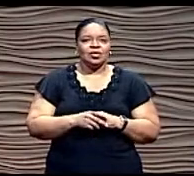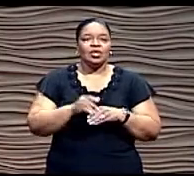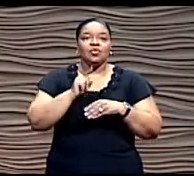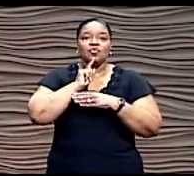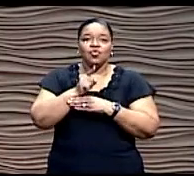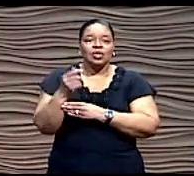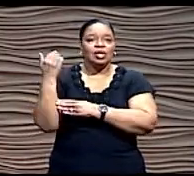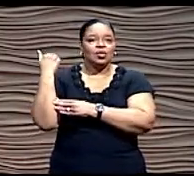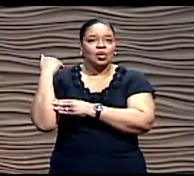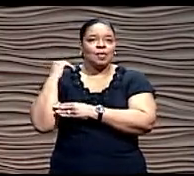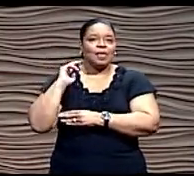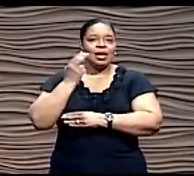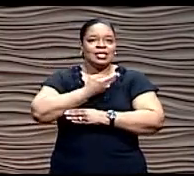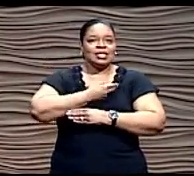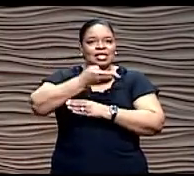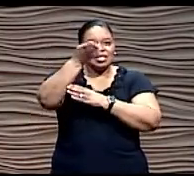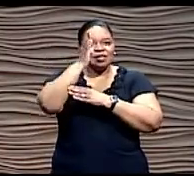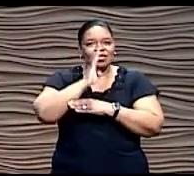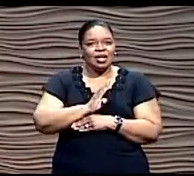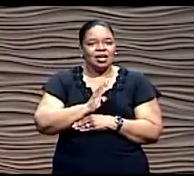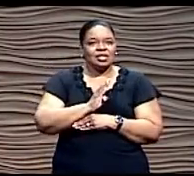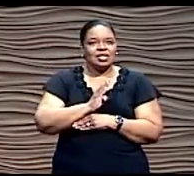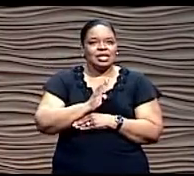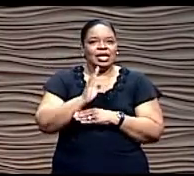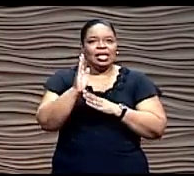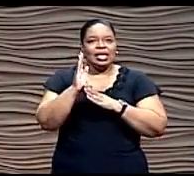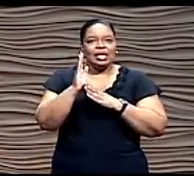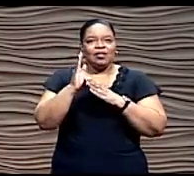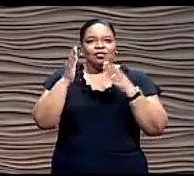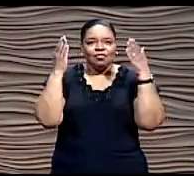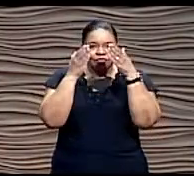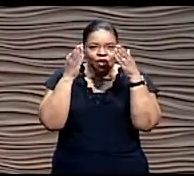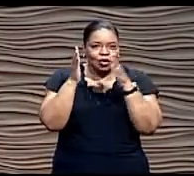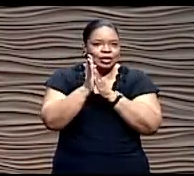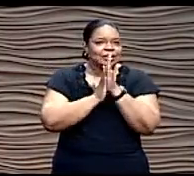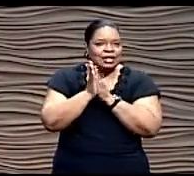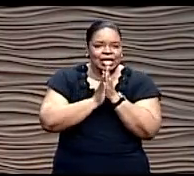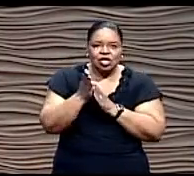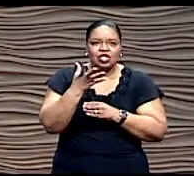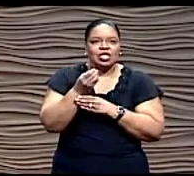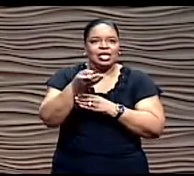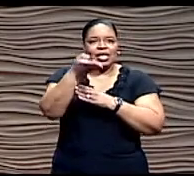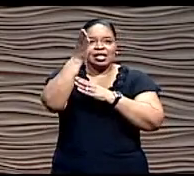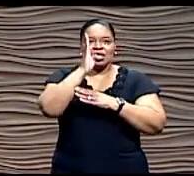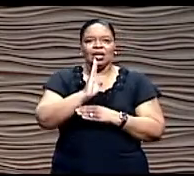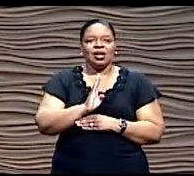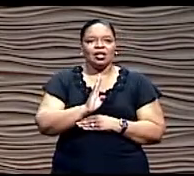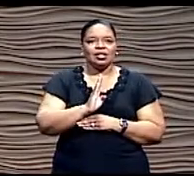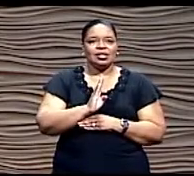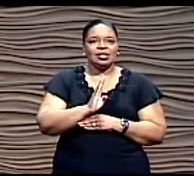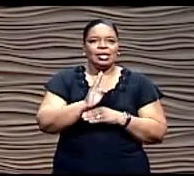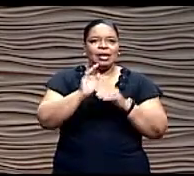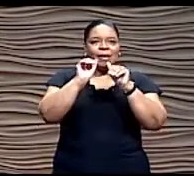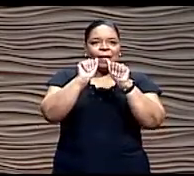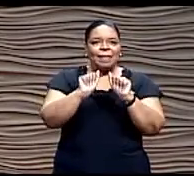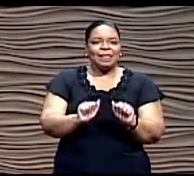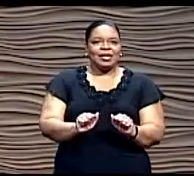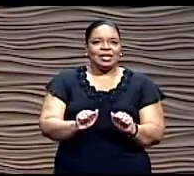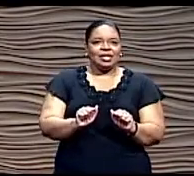reminds us of God's energy and God's intensity and God's